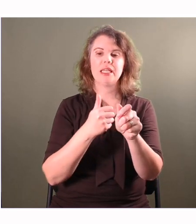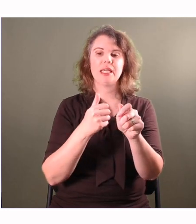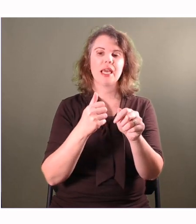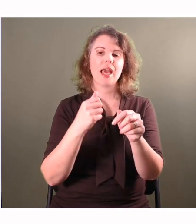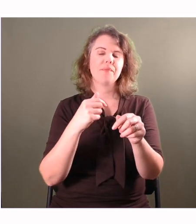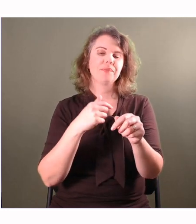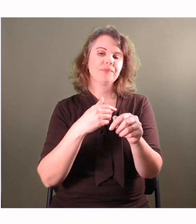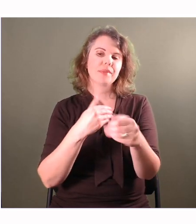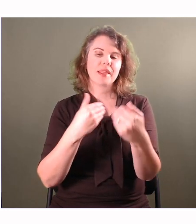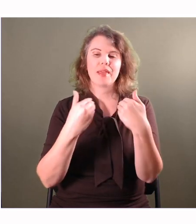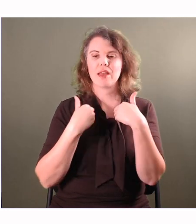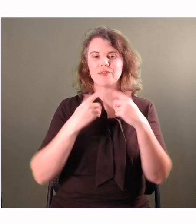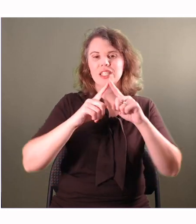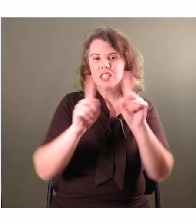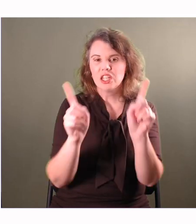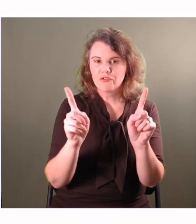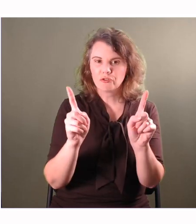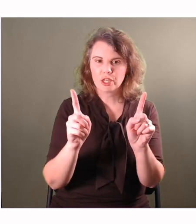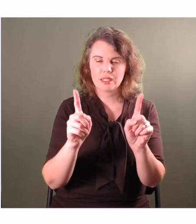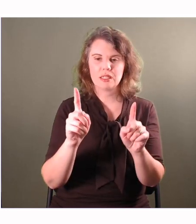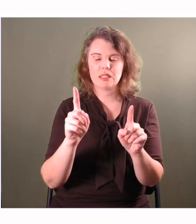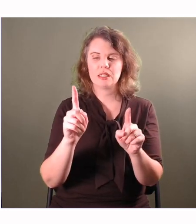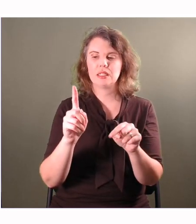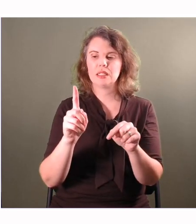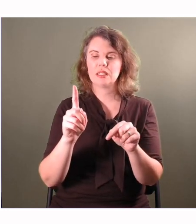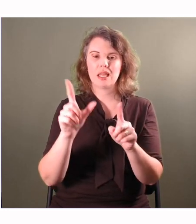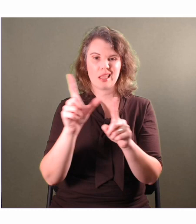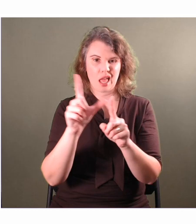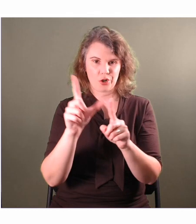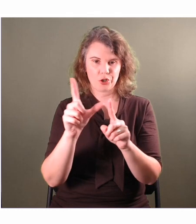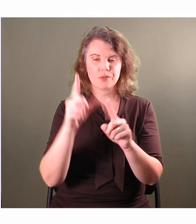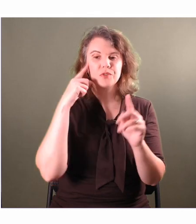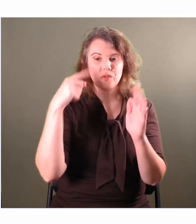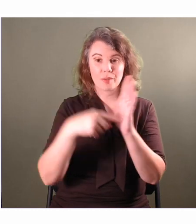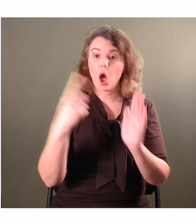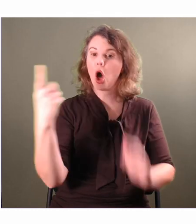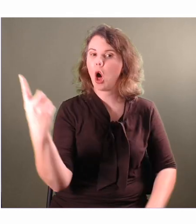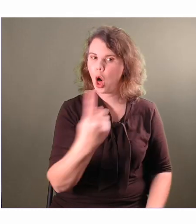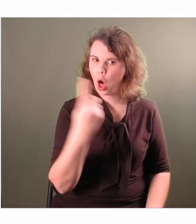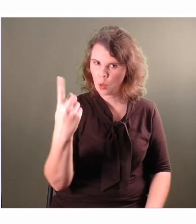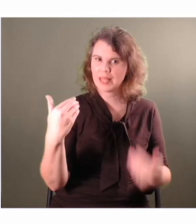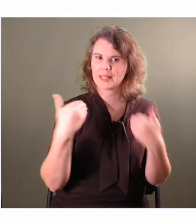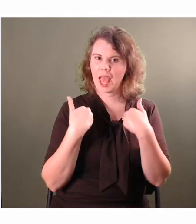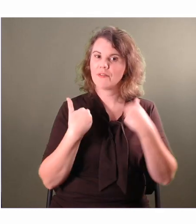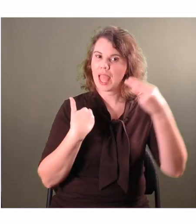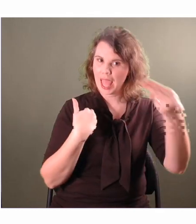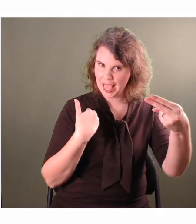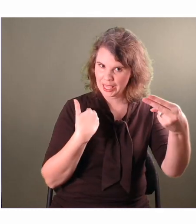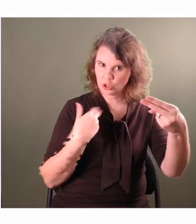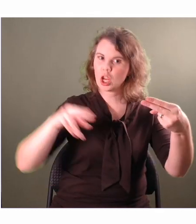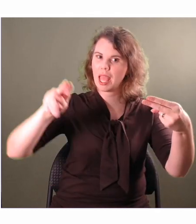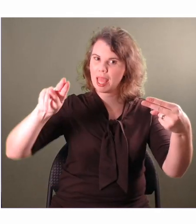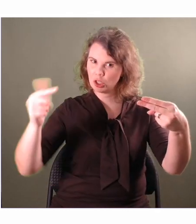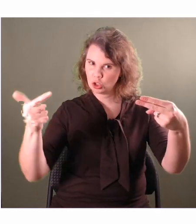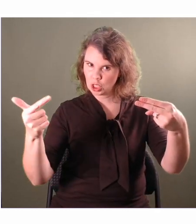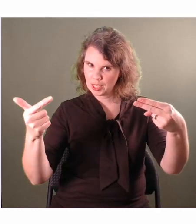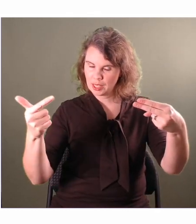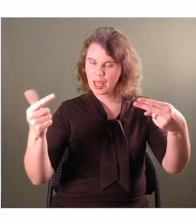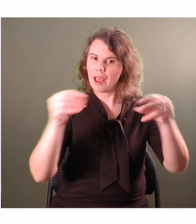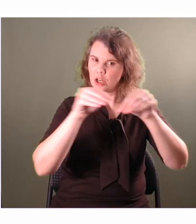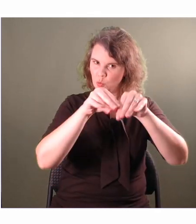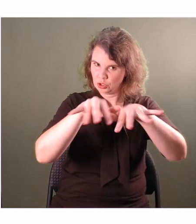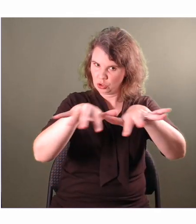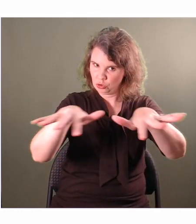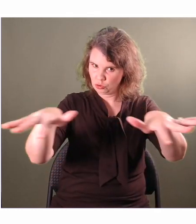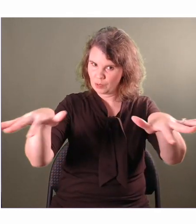have different kinds of consonants. So there will always be an H and an NG, and these will